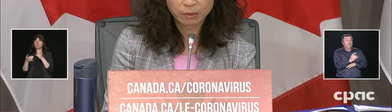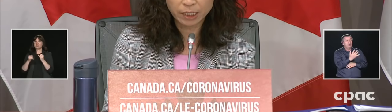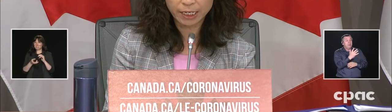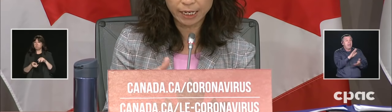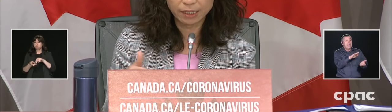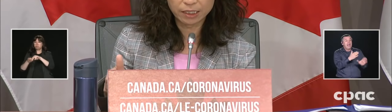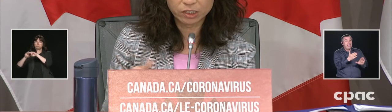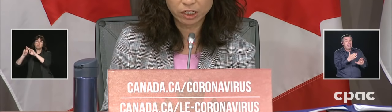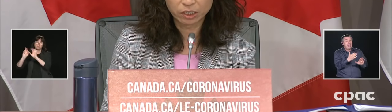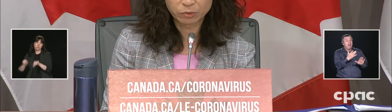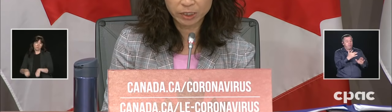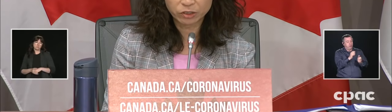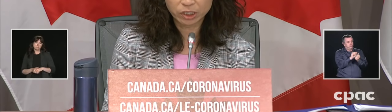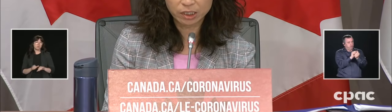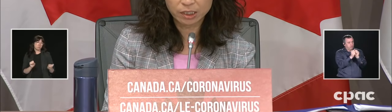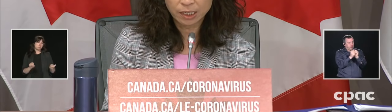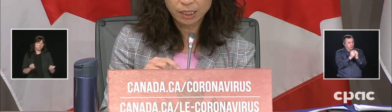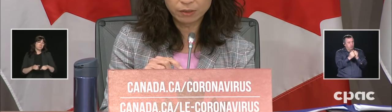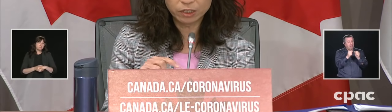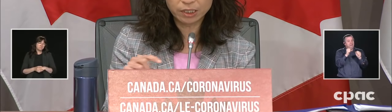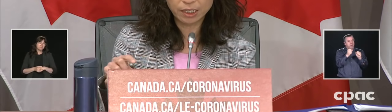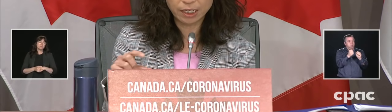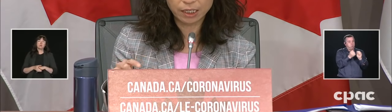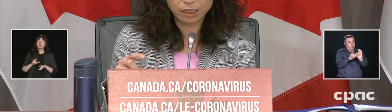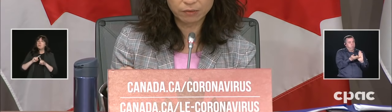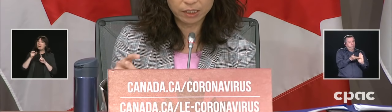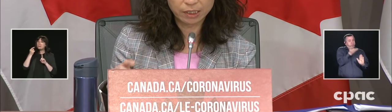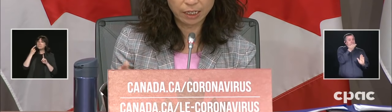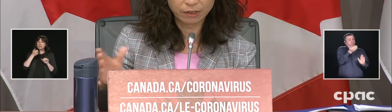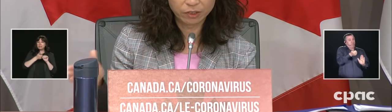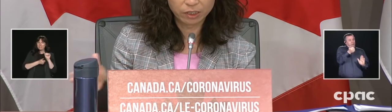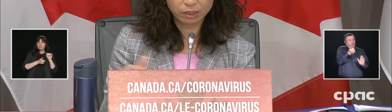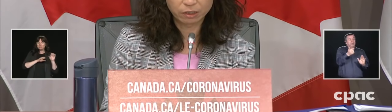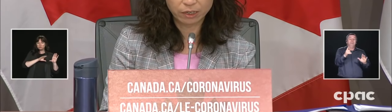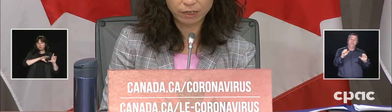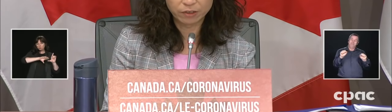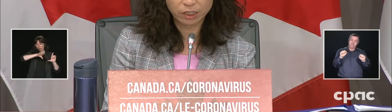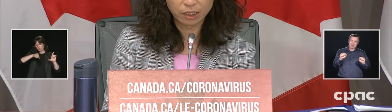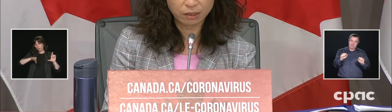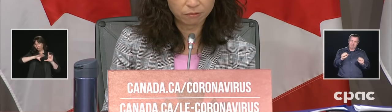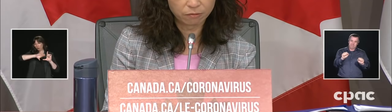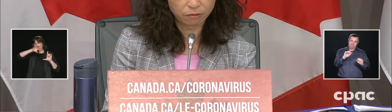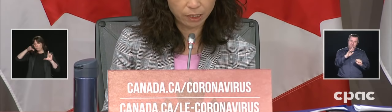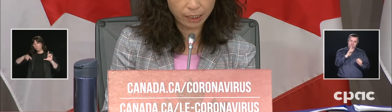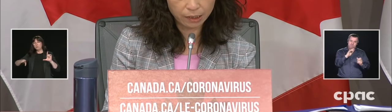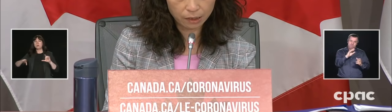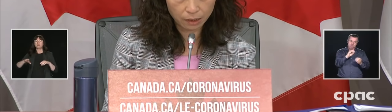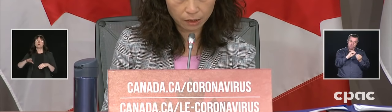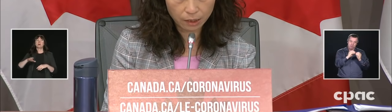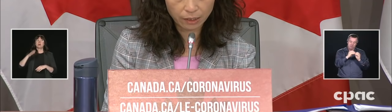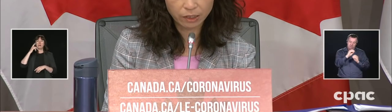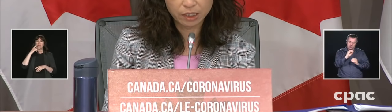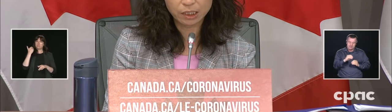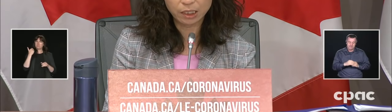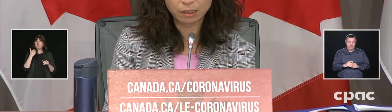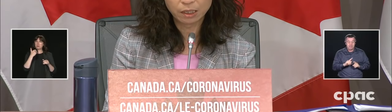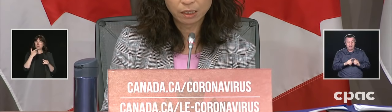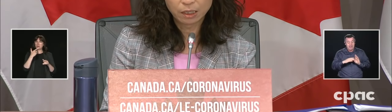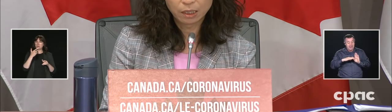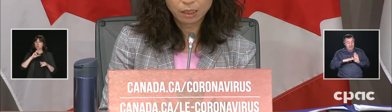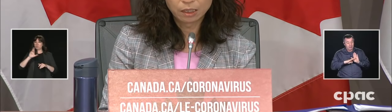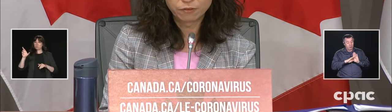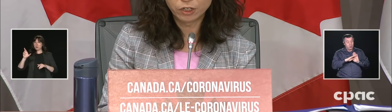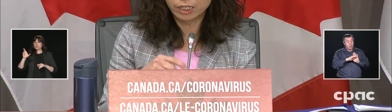possible. But again, these curves we adjusted. If you see that curve itself, the graph on the right on slide